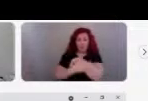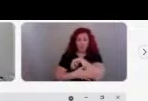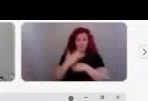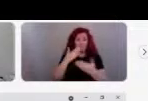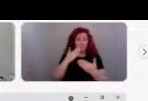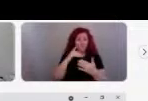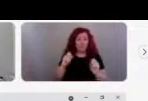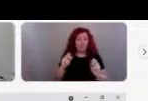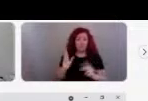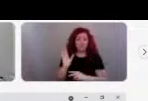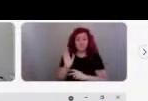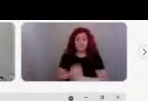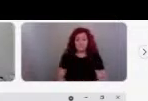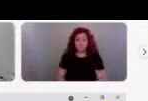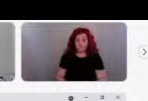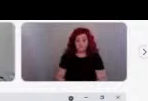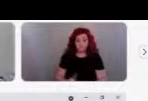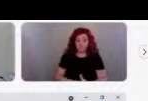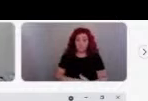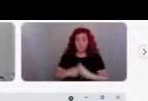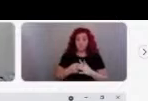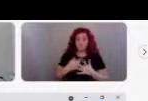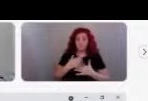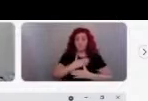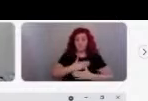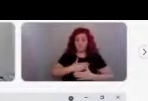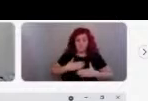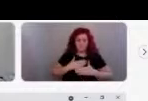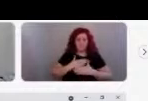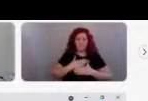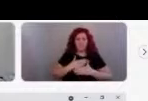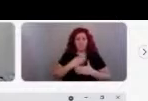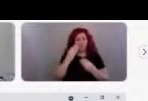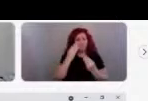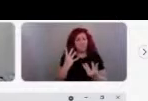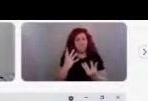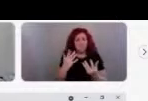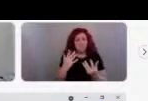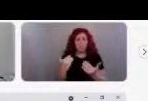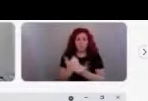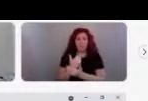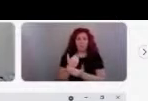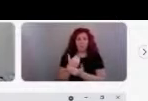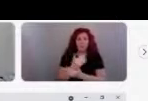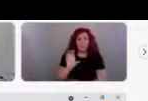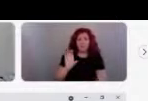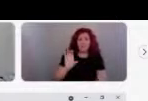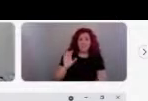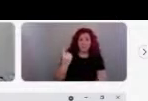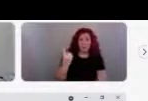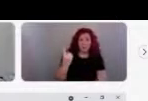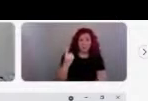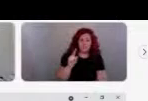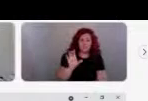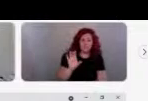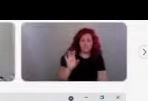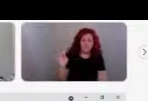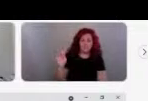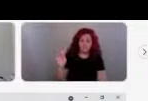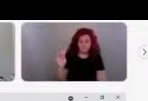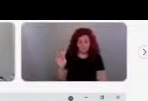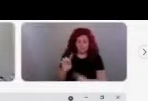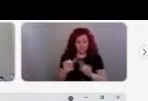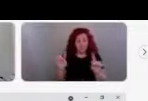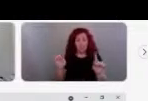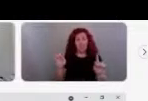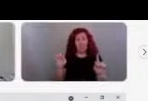speak to start i appreciate i want to let you know that i appreciate our new c c one congressional district however